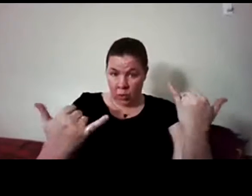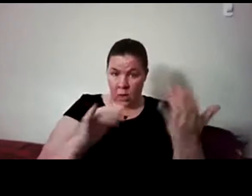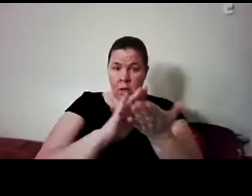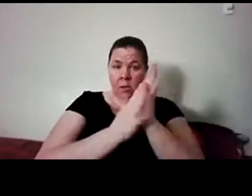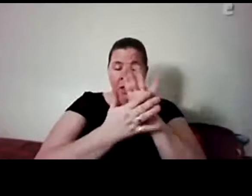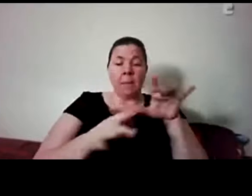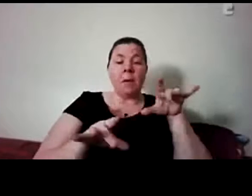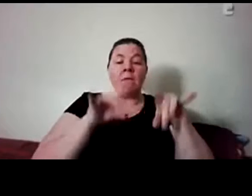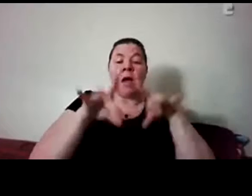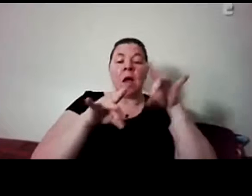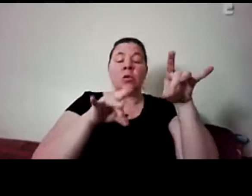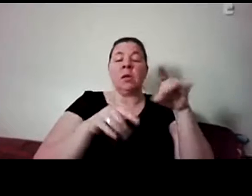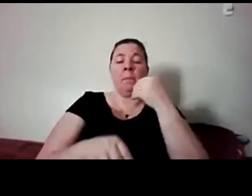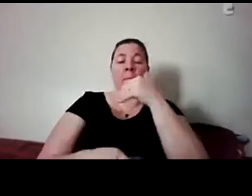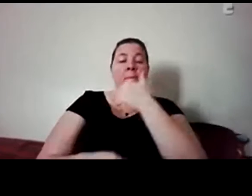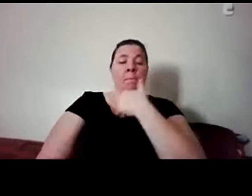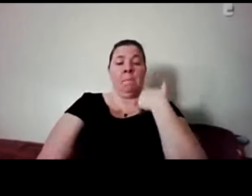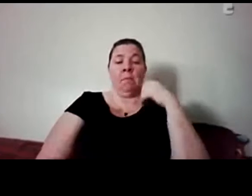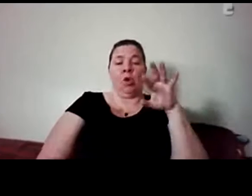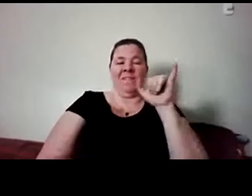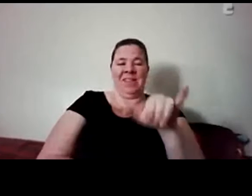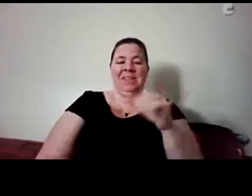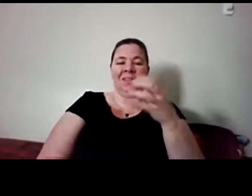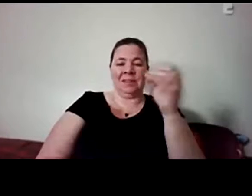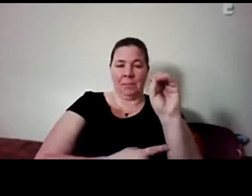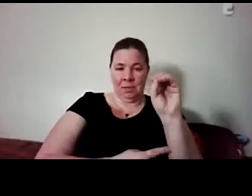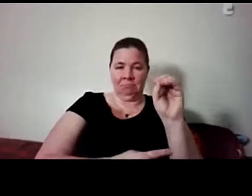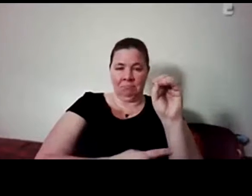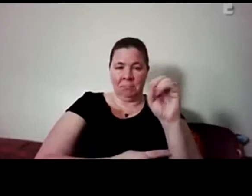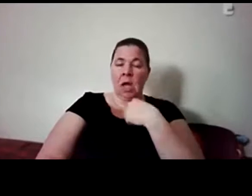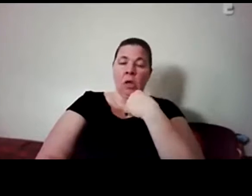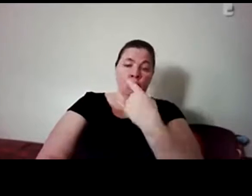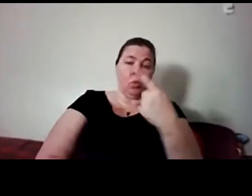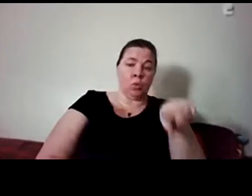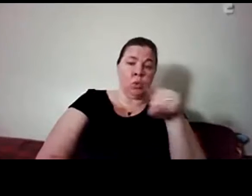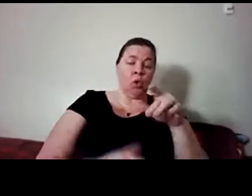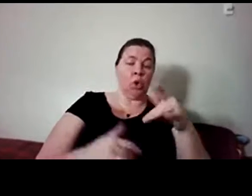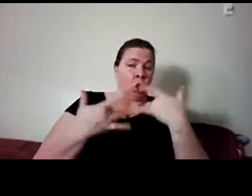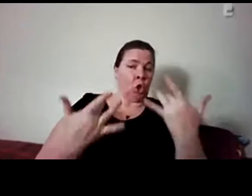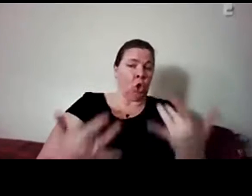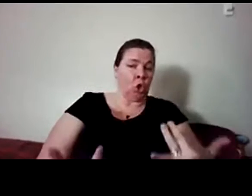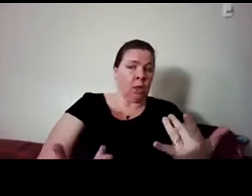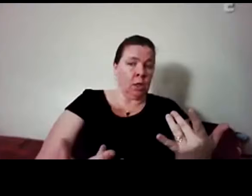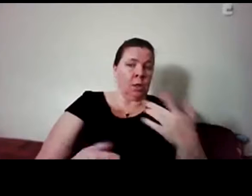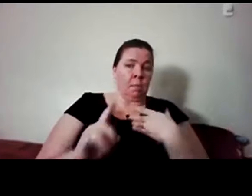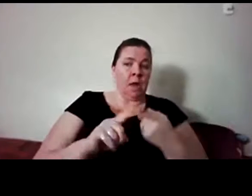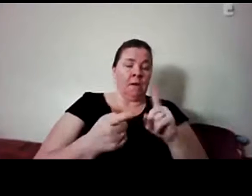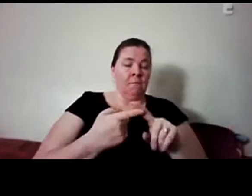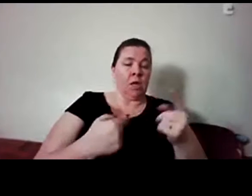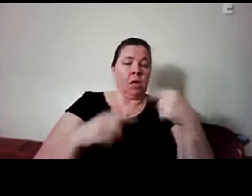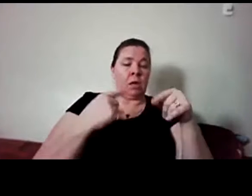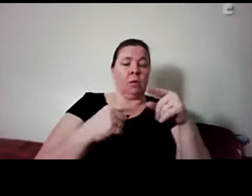a founding member of this company? And I told you guys earlier, when my friend came to me, it costed